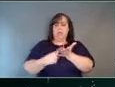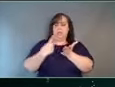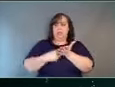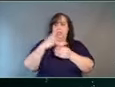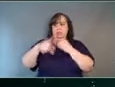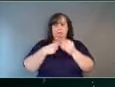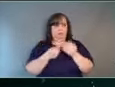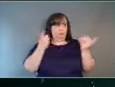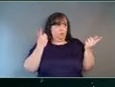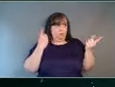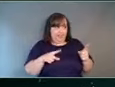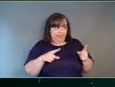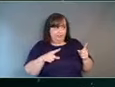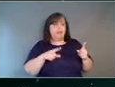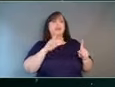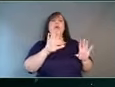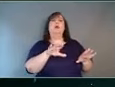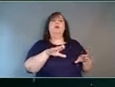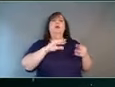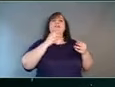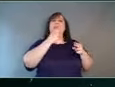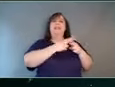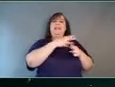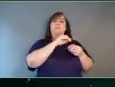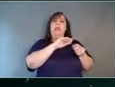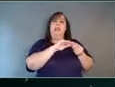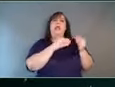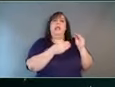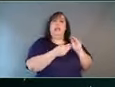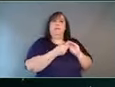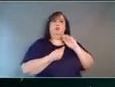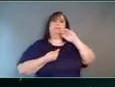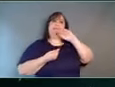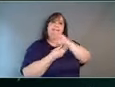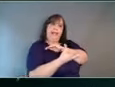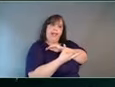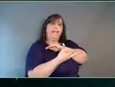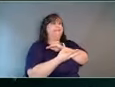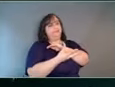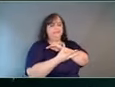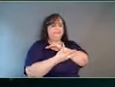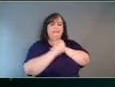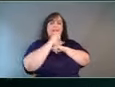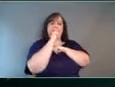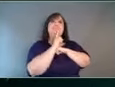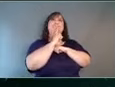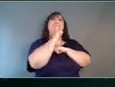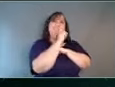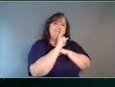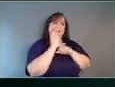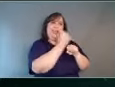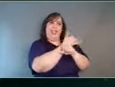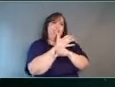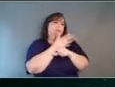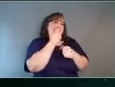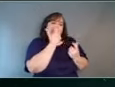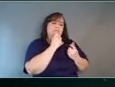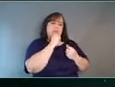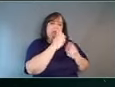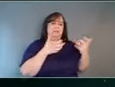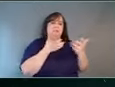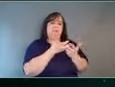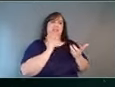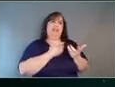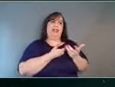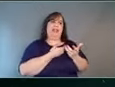because its name and number don't match the system that we use for real asteroids. All right. Well, Chase